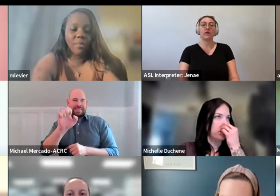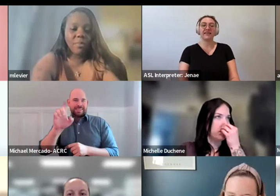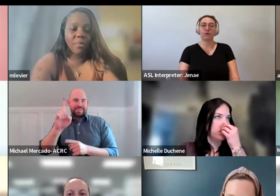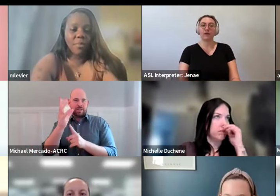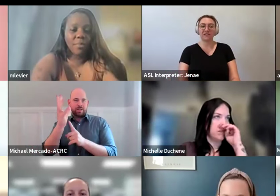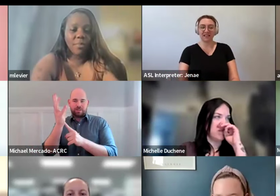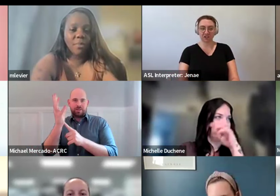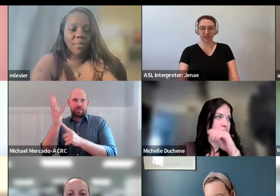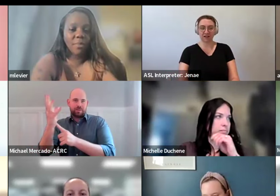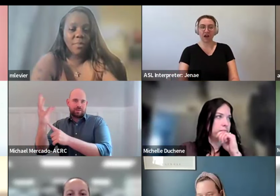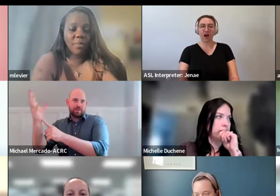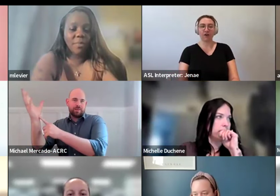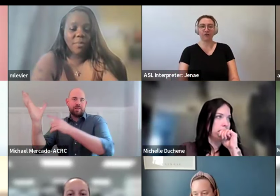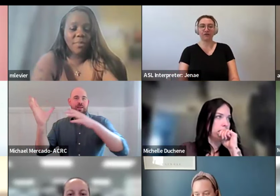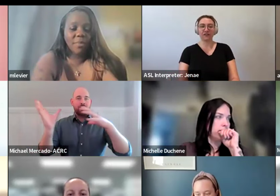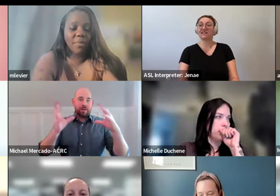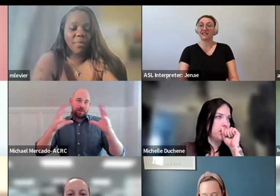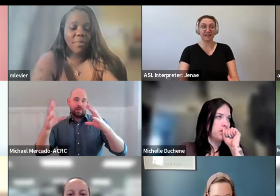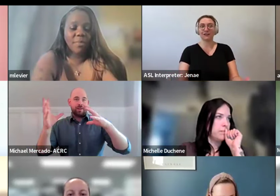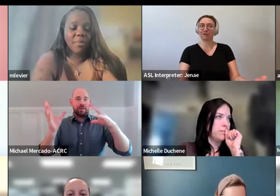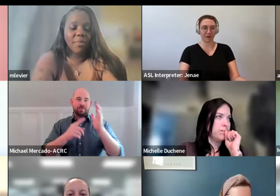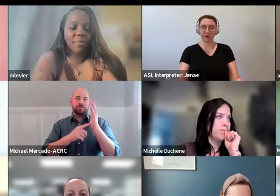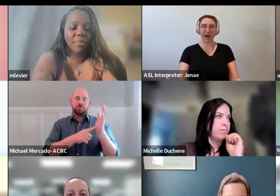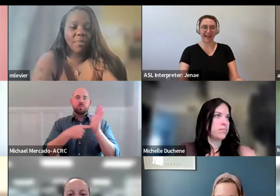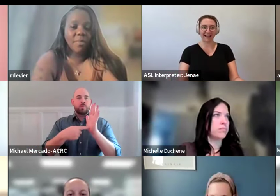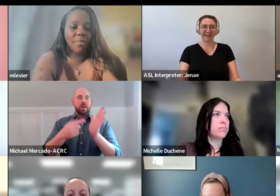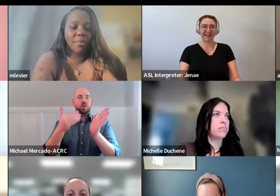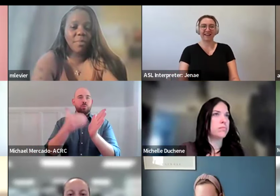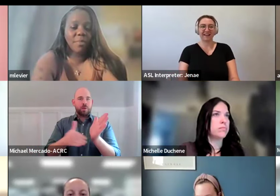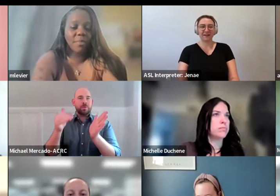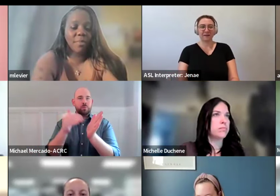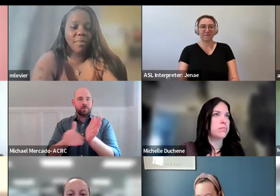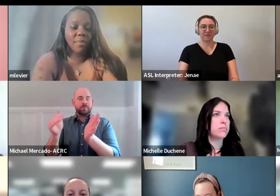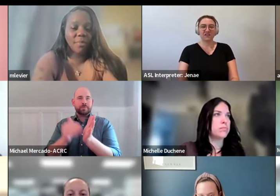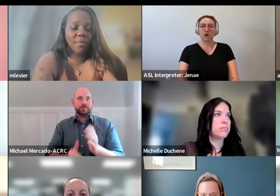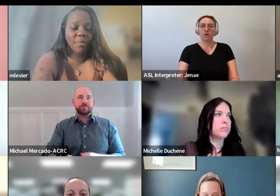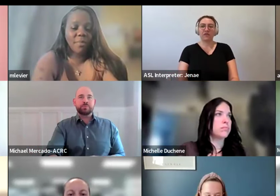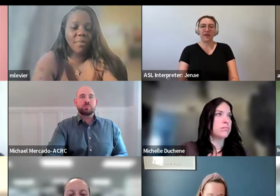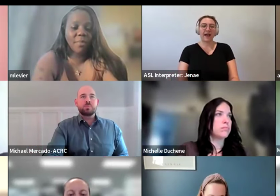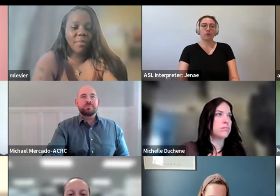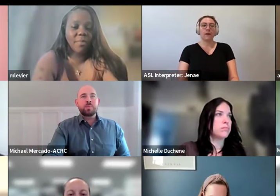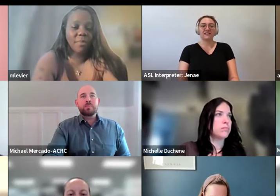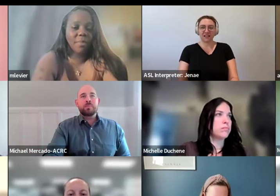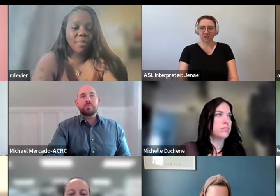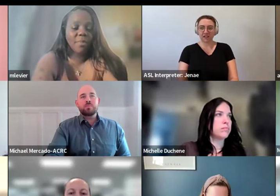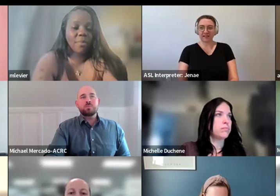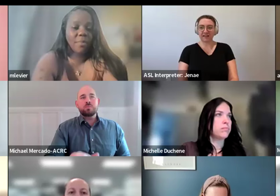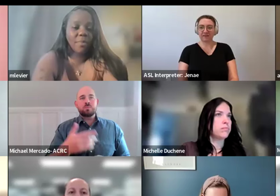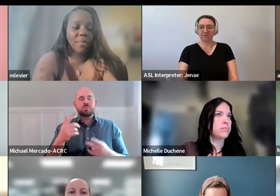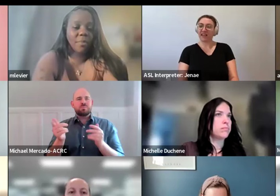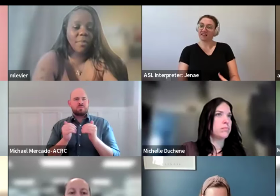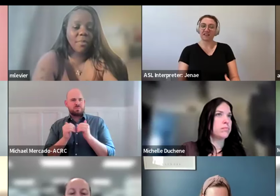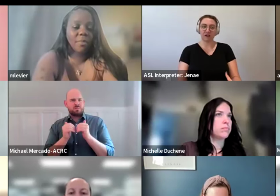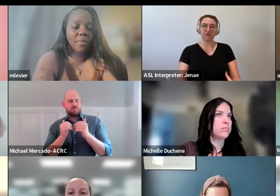and it's showing that repetition of the seeds floating away. So that